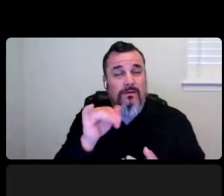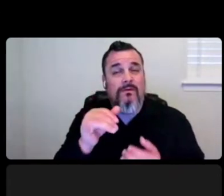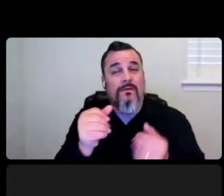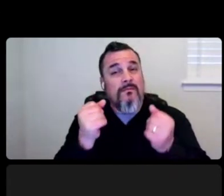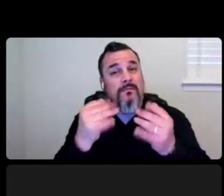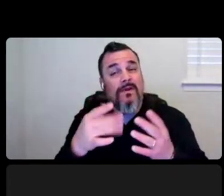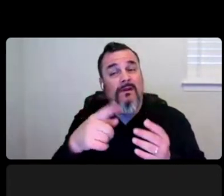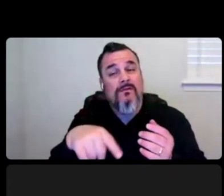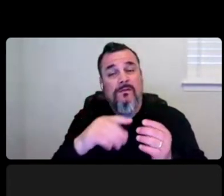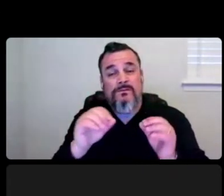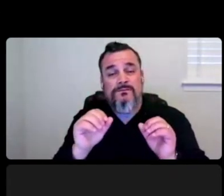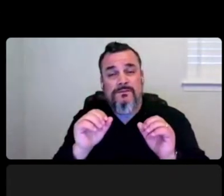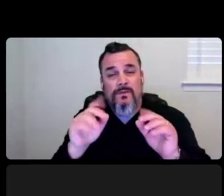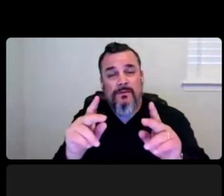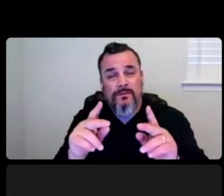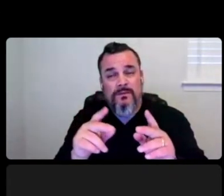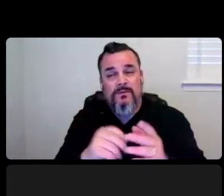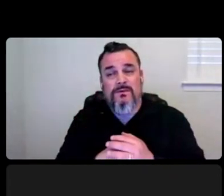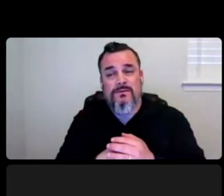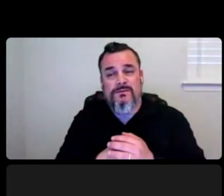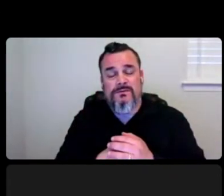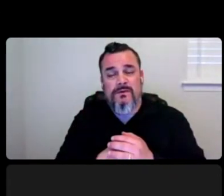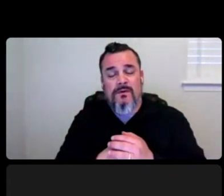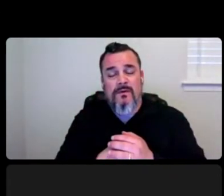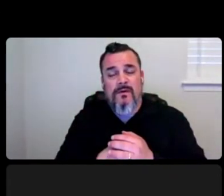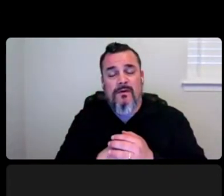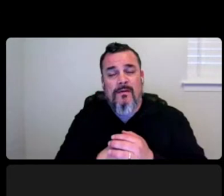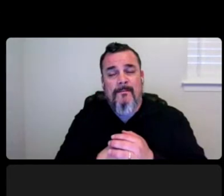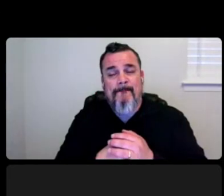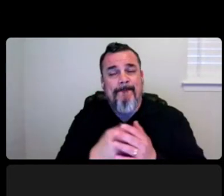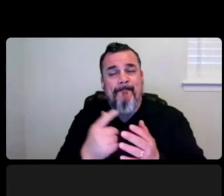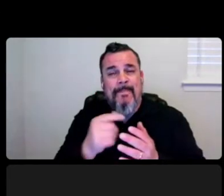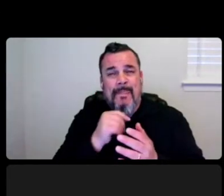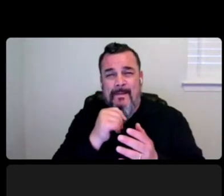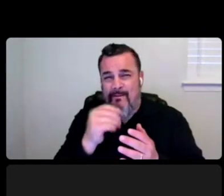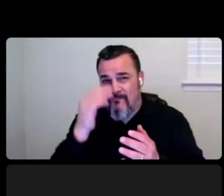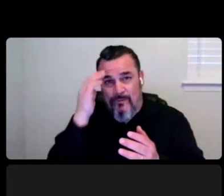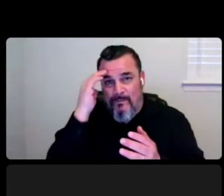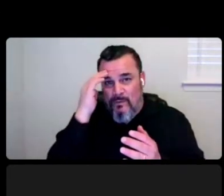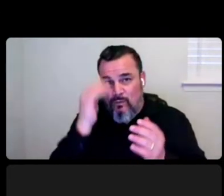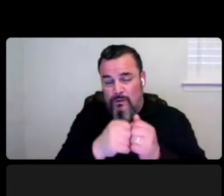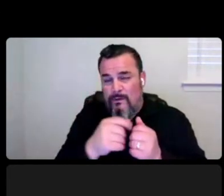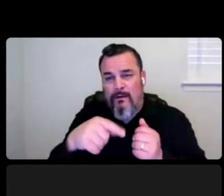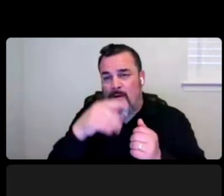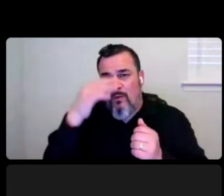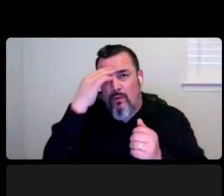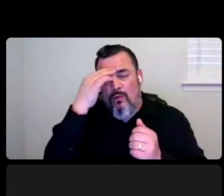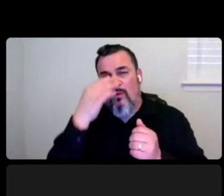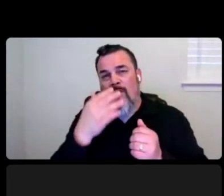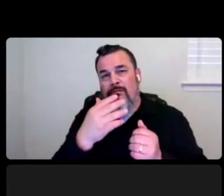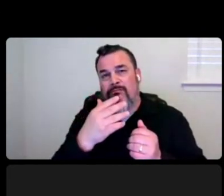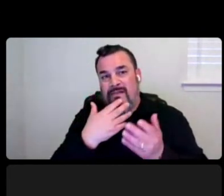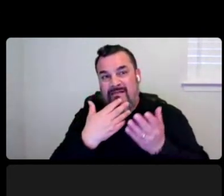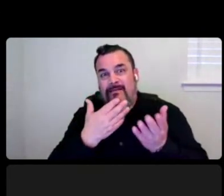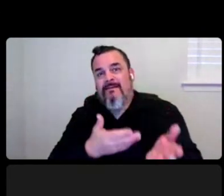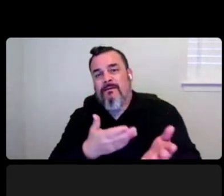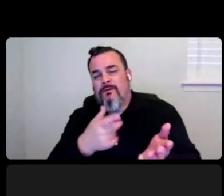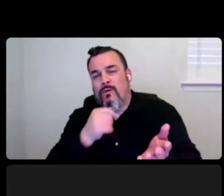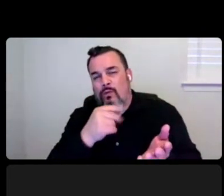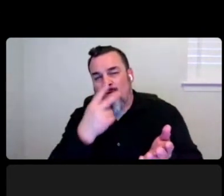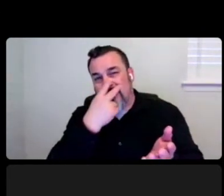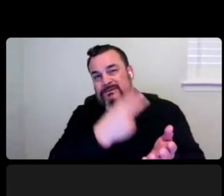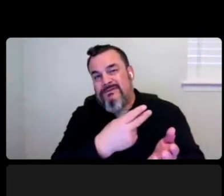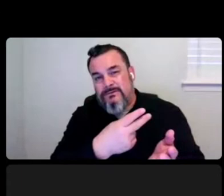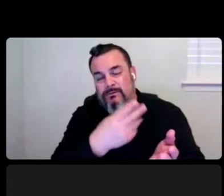many of those opportunities they're not familiar with. they don't know they exist. They don't see it